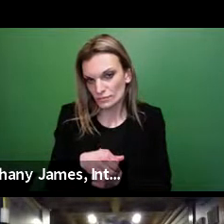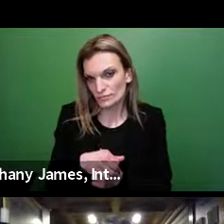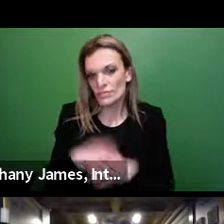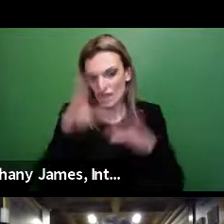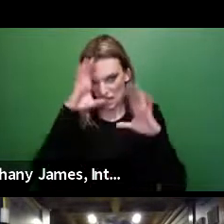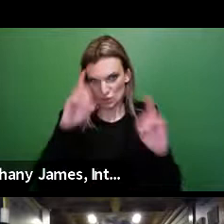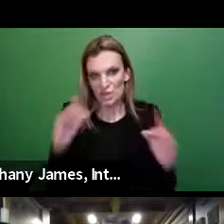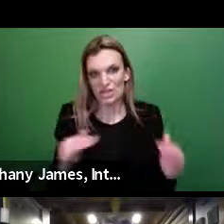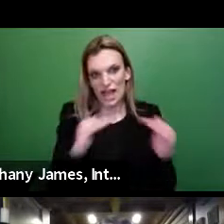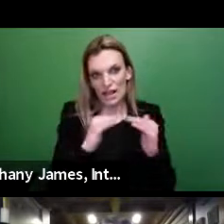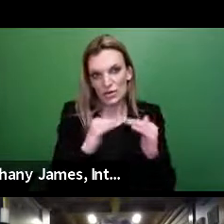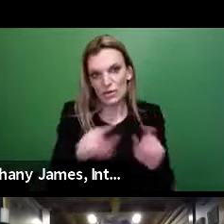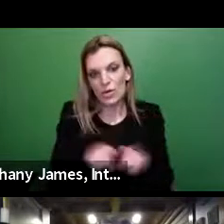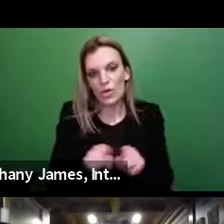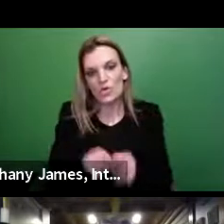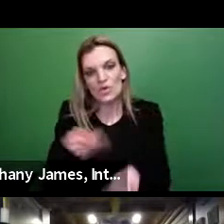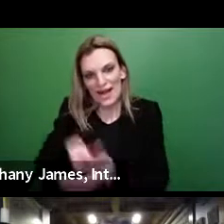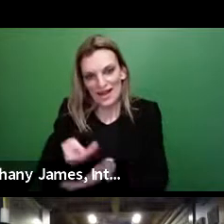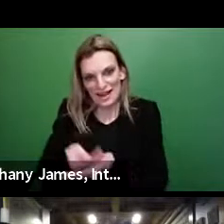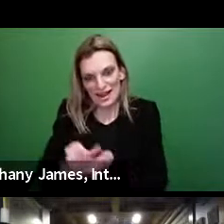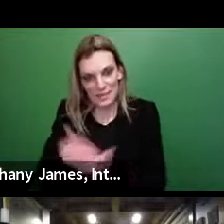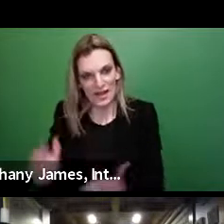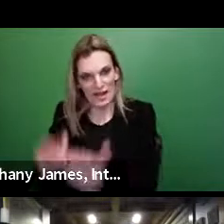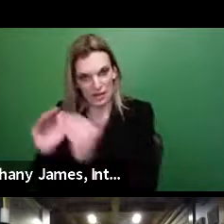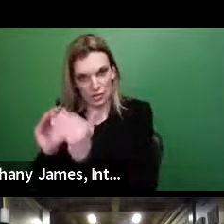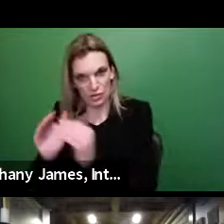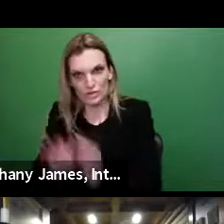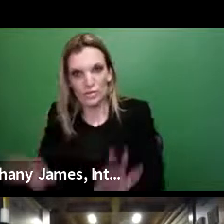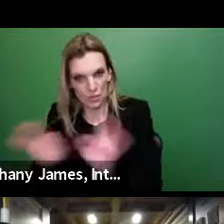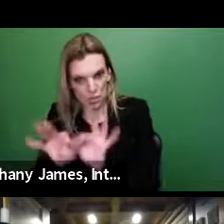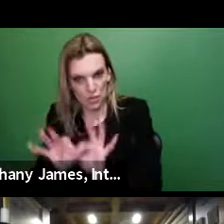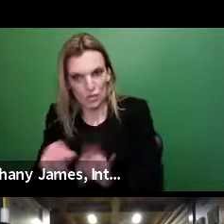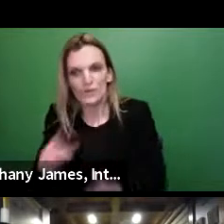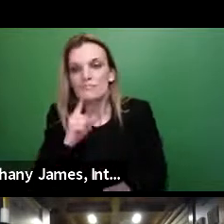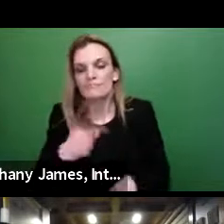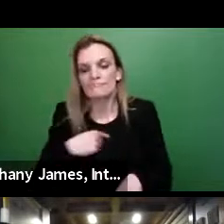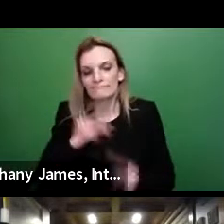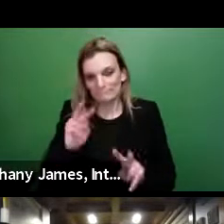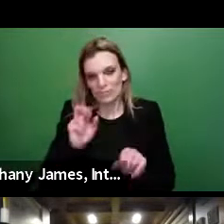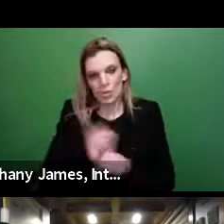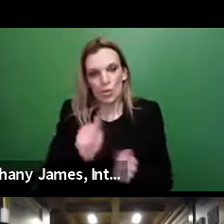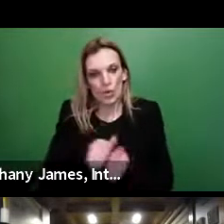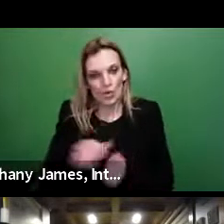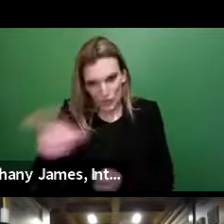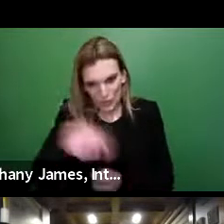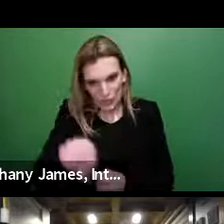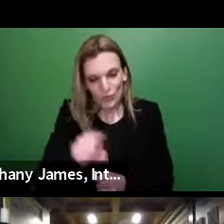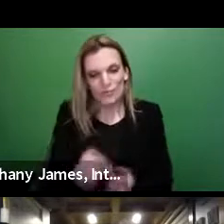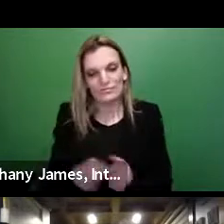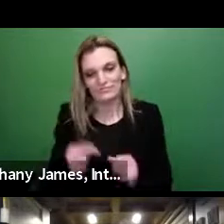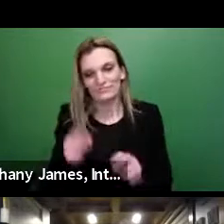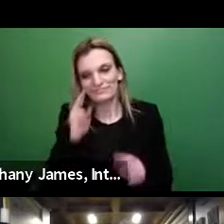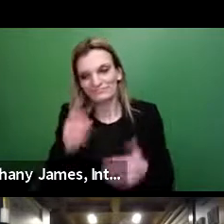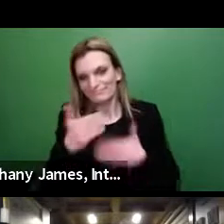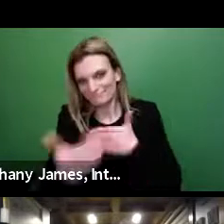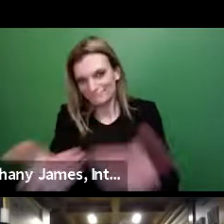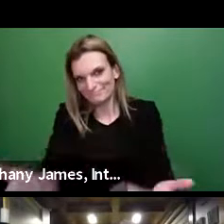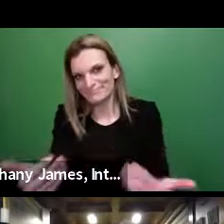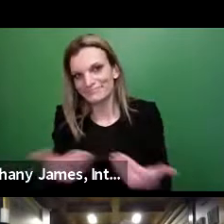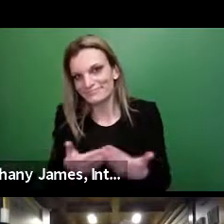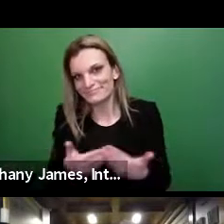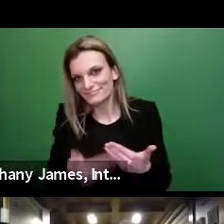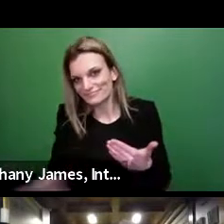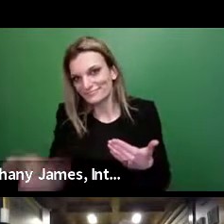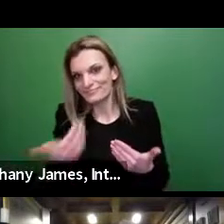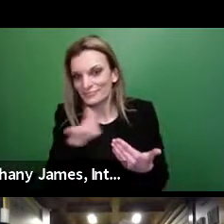equity and economic equity. So look forward to working with your council on doing this work and moving forward. Any other